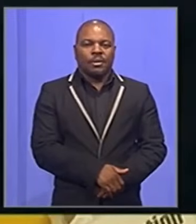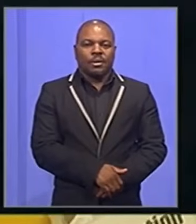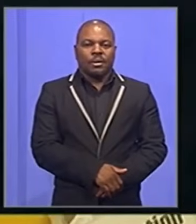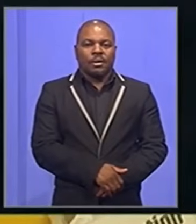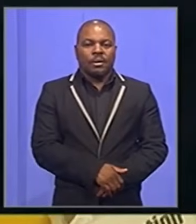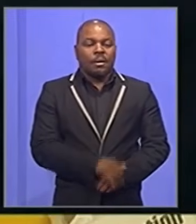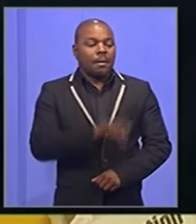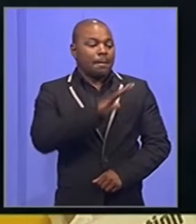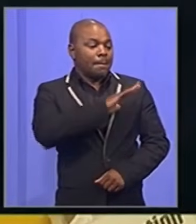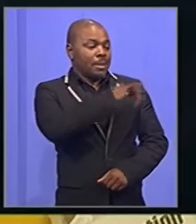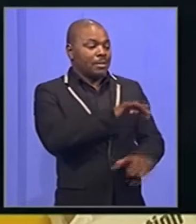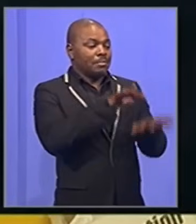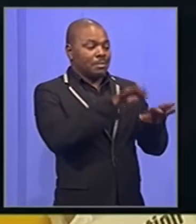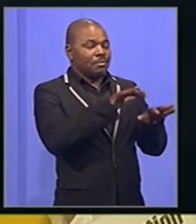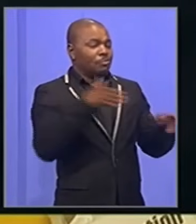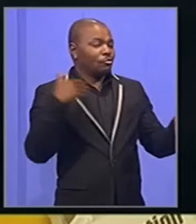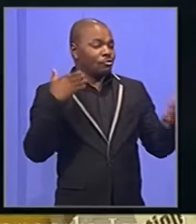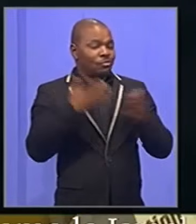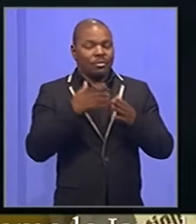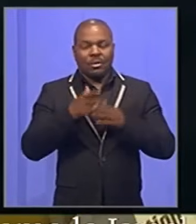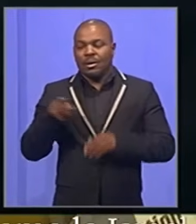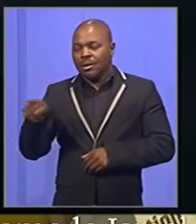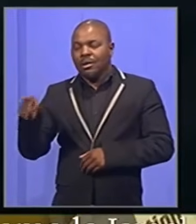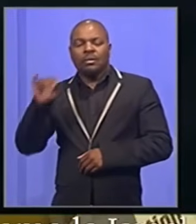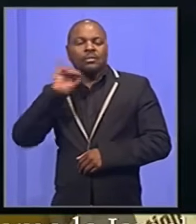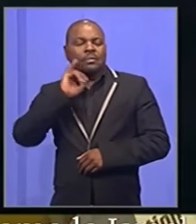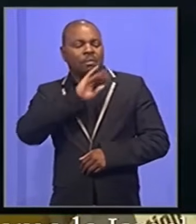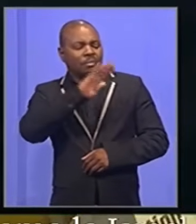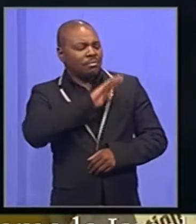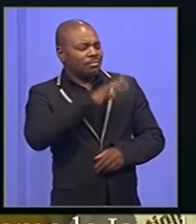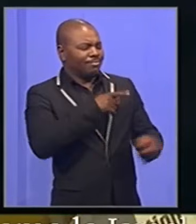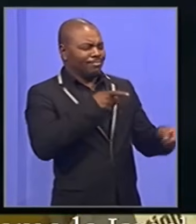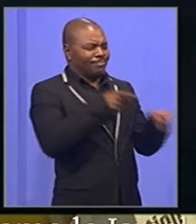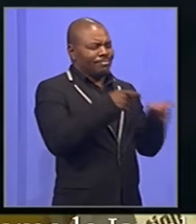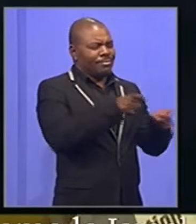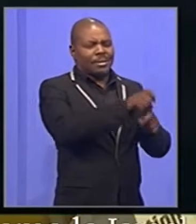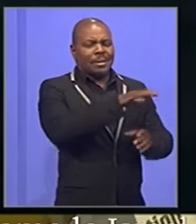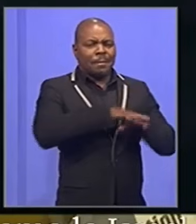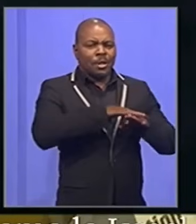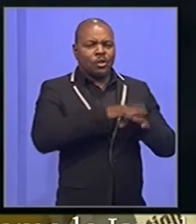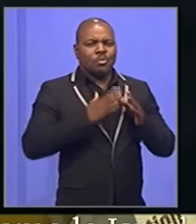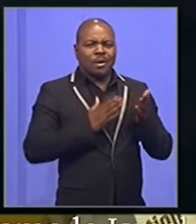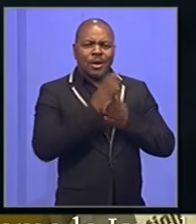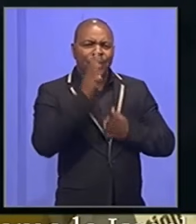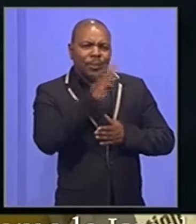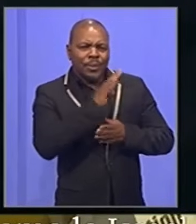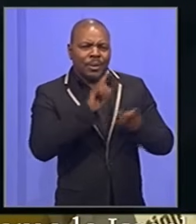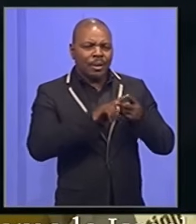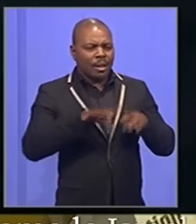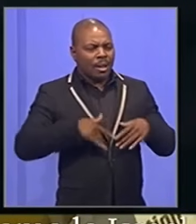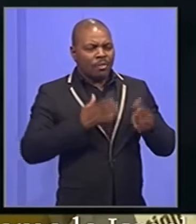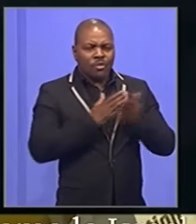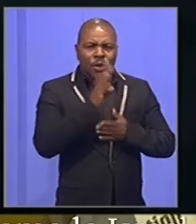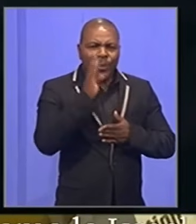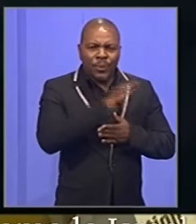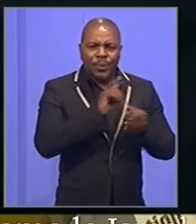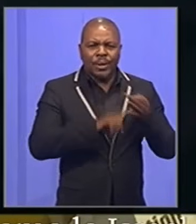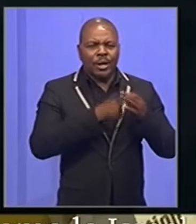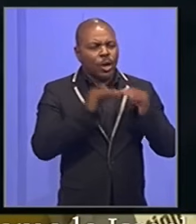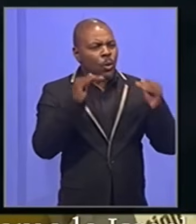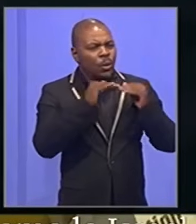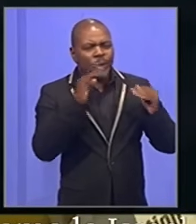Palestinians have lived under Israeli military occupation without basic human rights such as the right to life, the right to